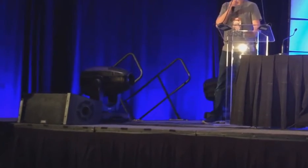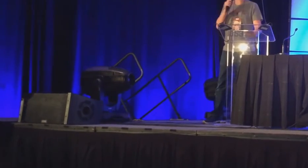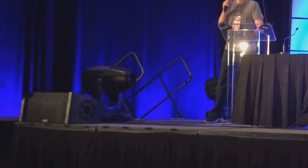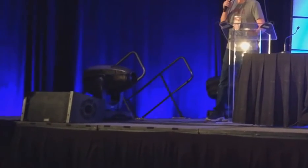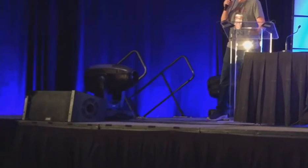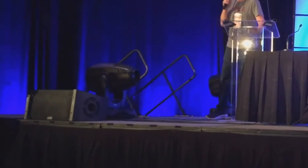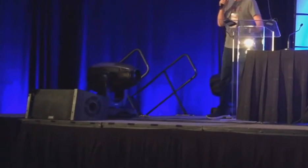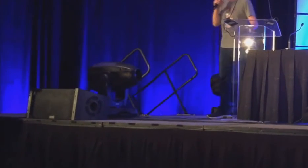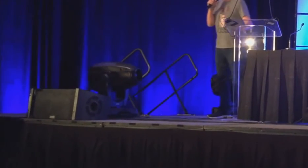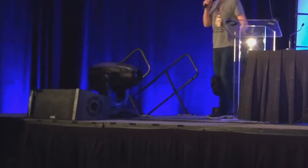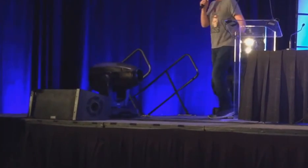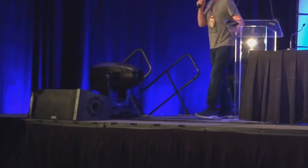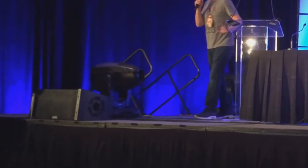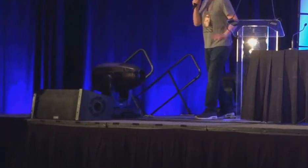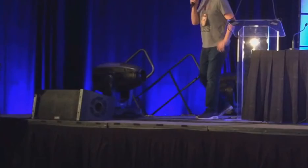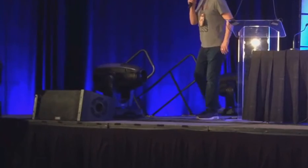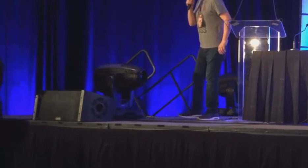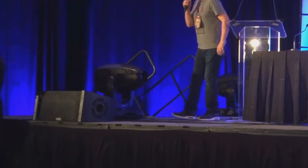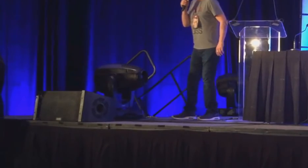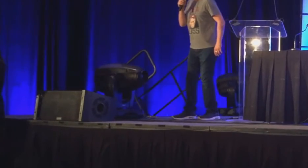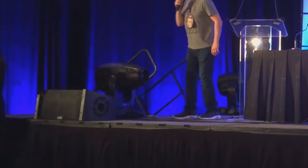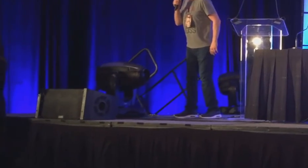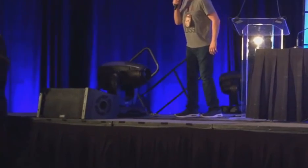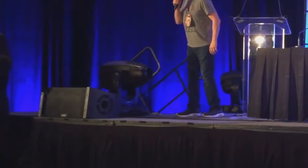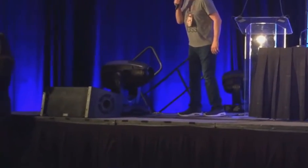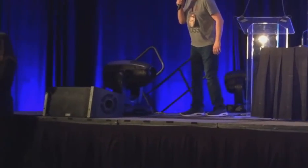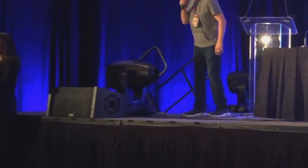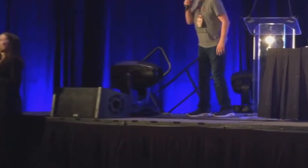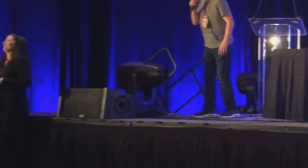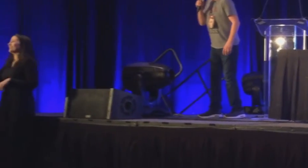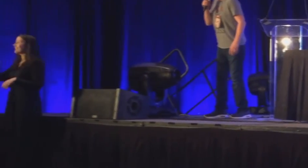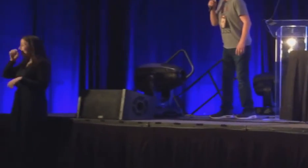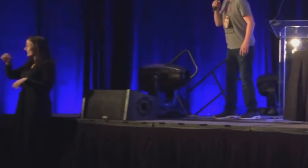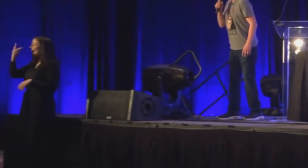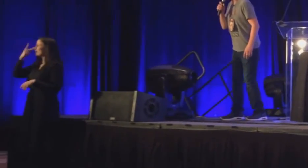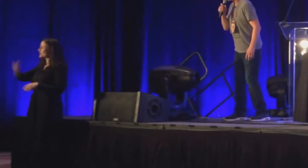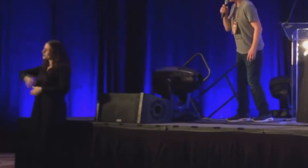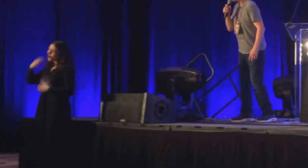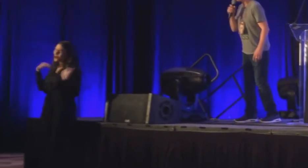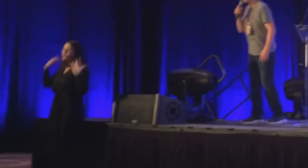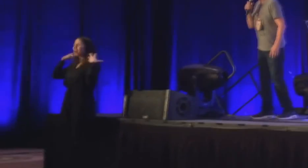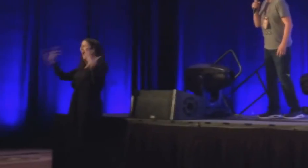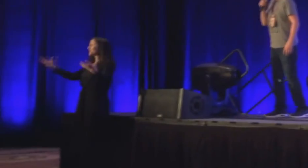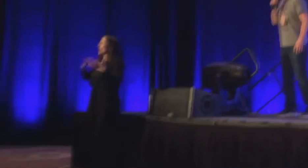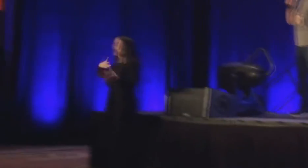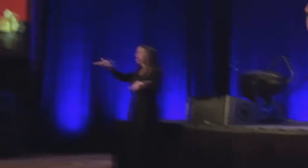flattering and it's just sweet. And I love sucking penis so hard.